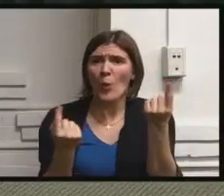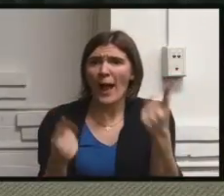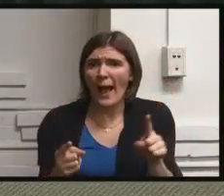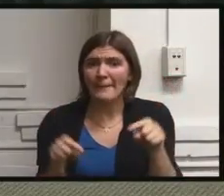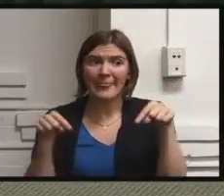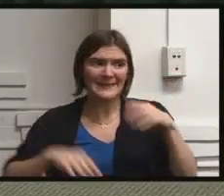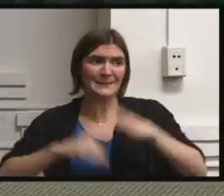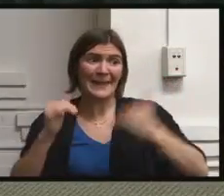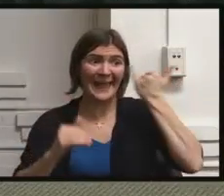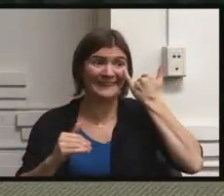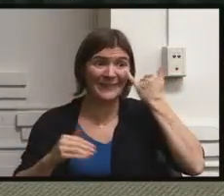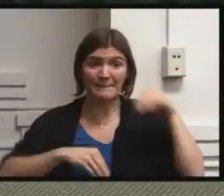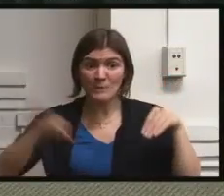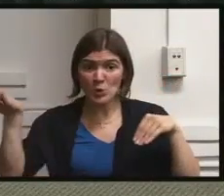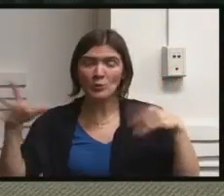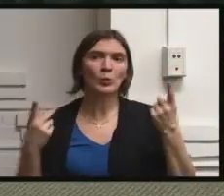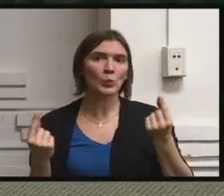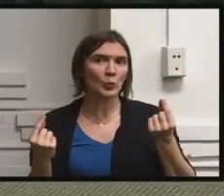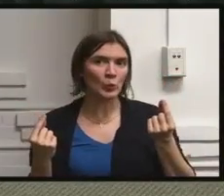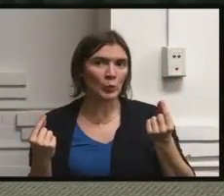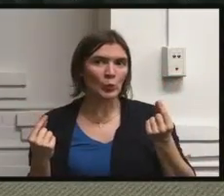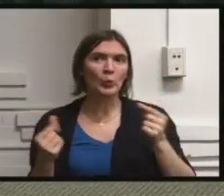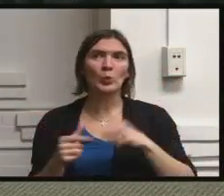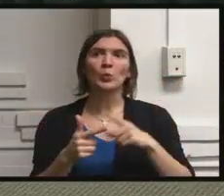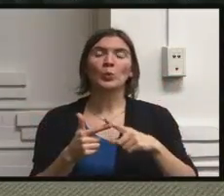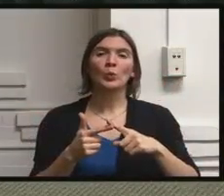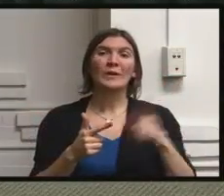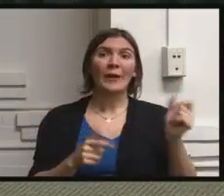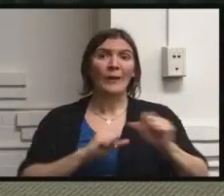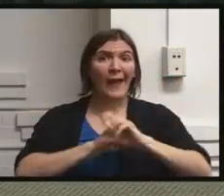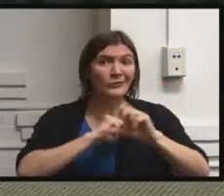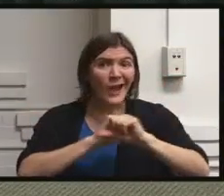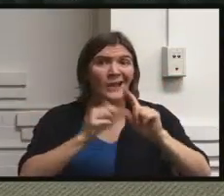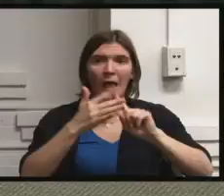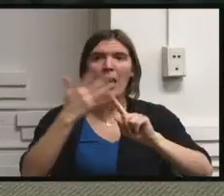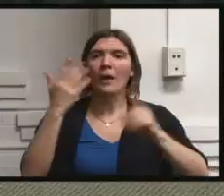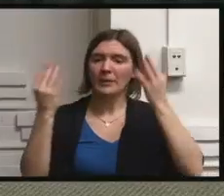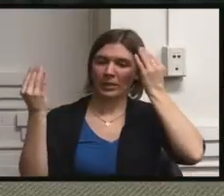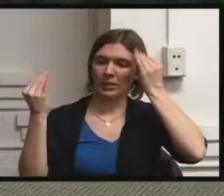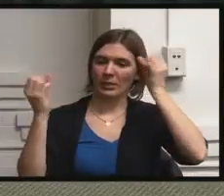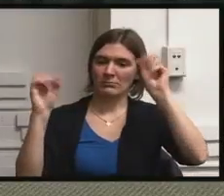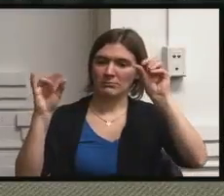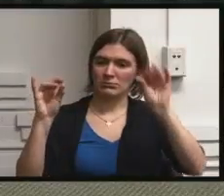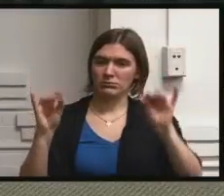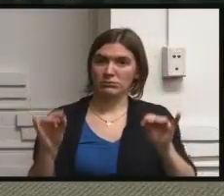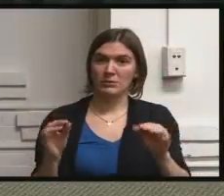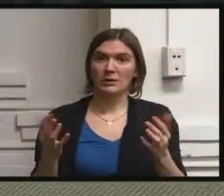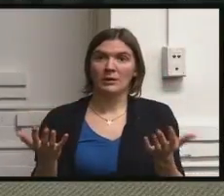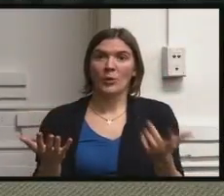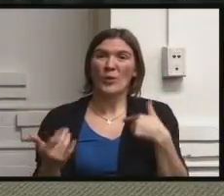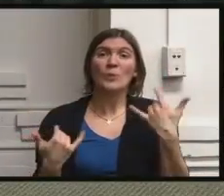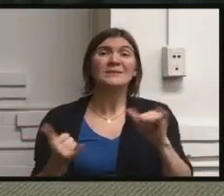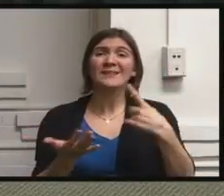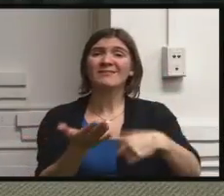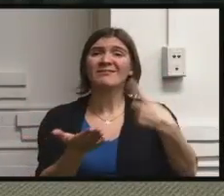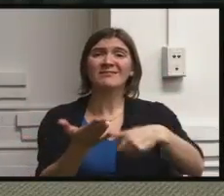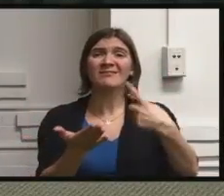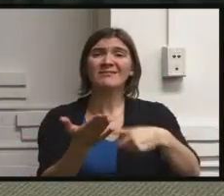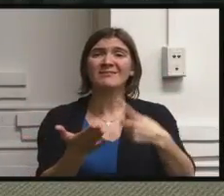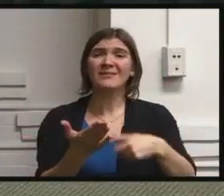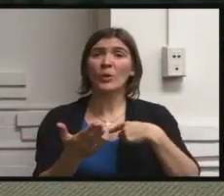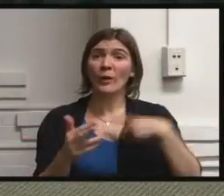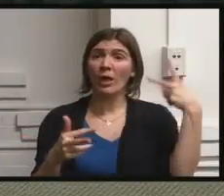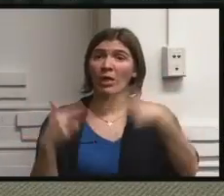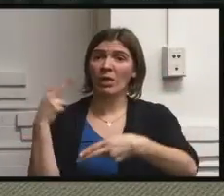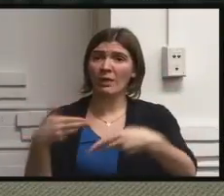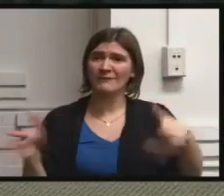this building and others, and we can try to advertise those as well. It's all, I mean, it's just going to stay there. It's going to continue to be there. The